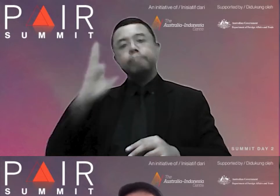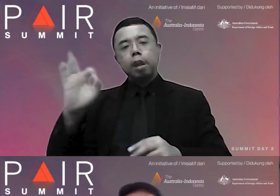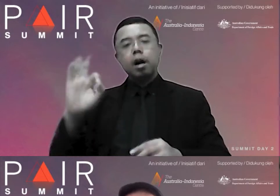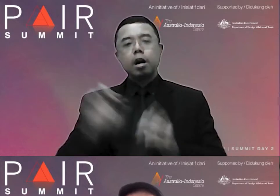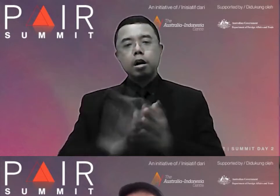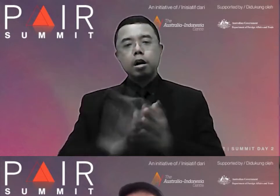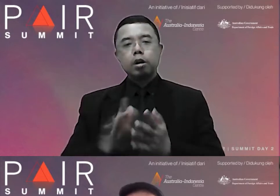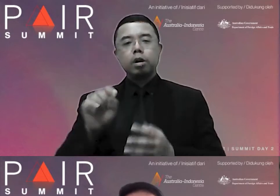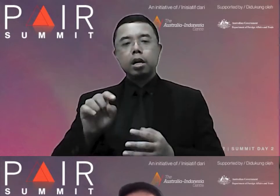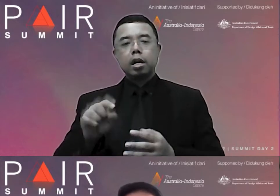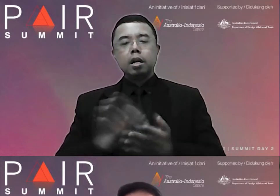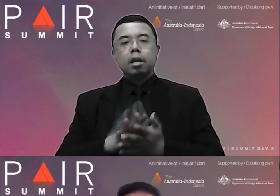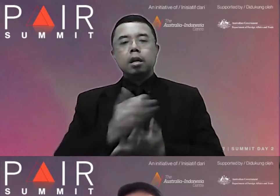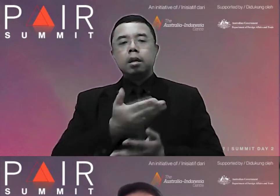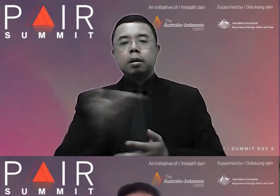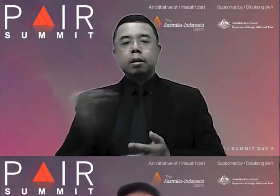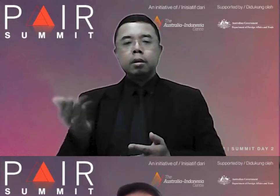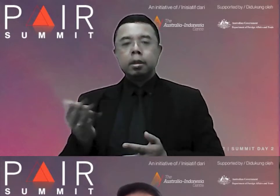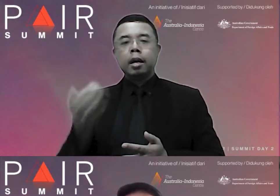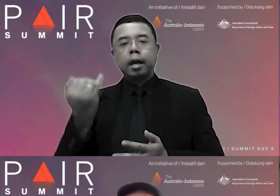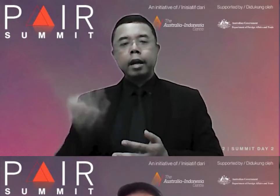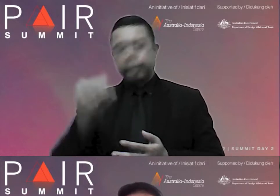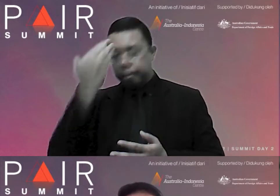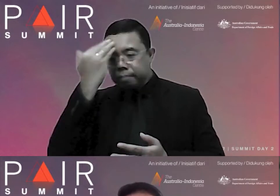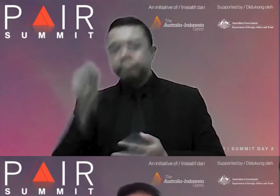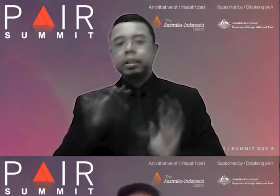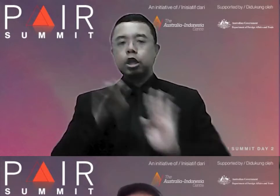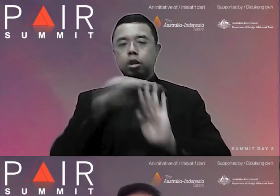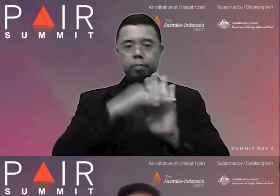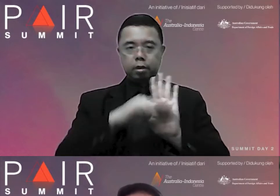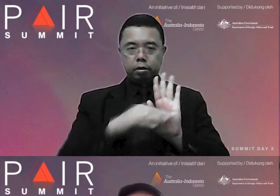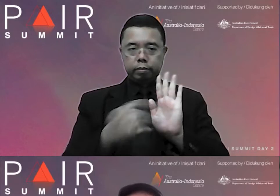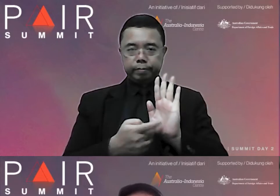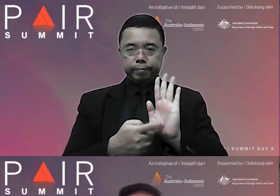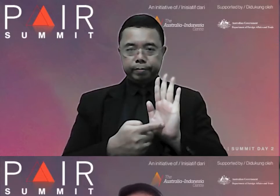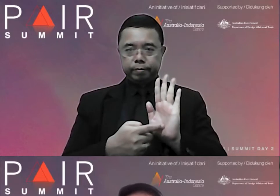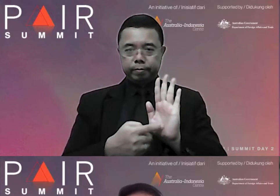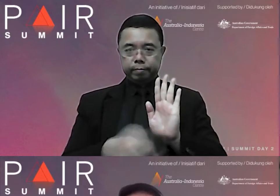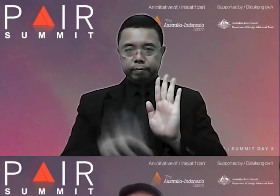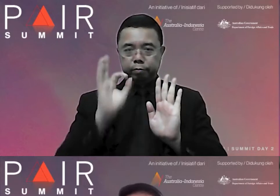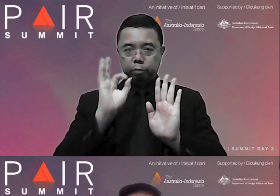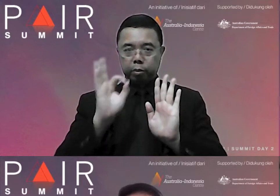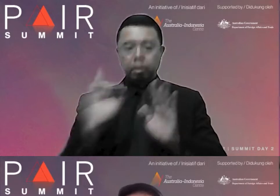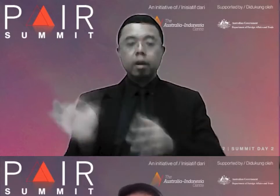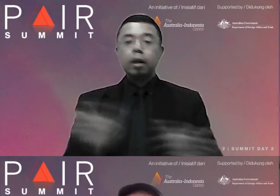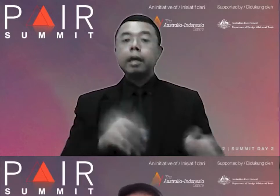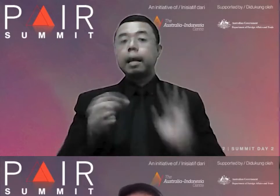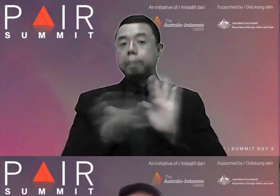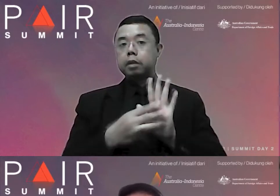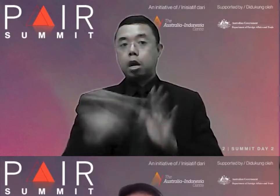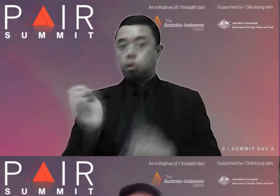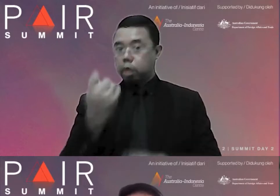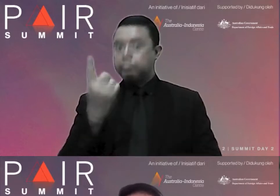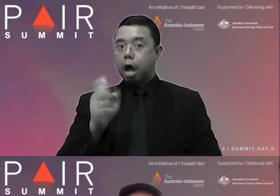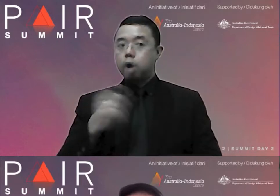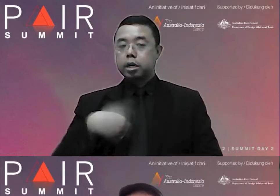the main issues that we need to address here. Great, because and I'm glad you mentioned that. And that's why I was jumping in, but Daniel, and I'm